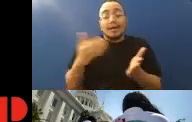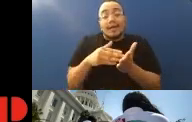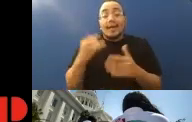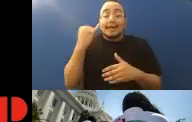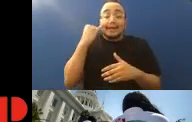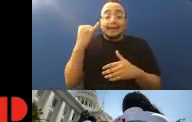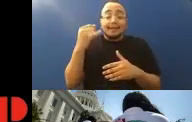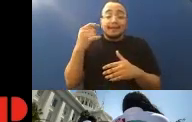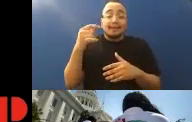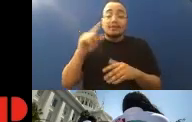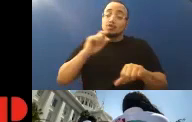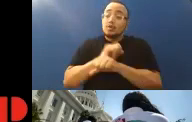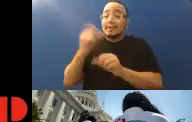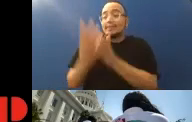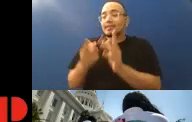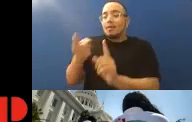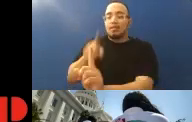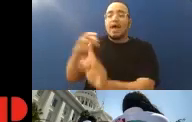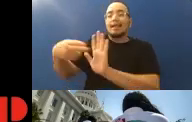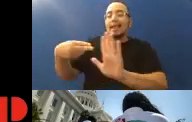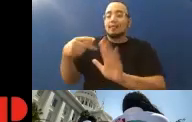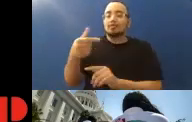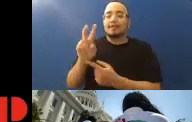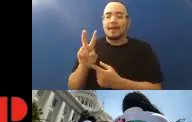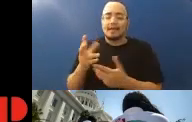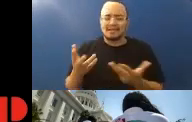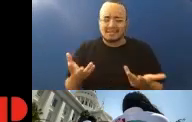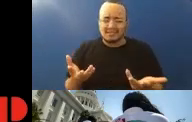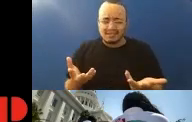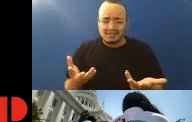you don't die, you fine. And I'm like, why do we only care about things